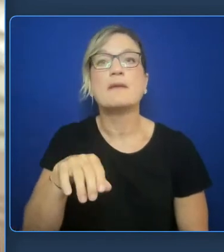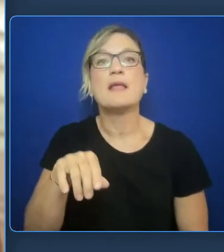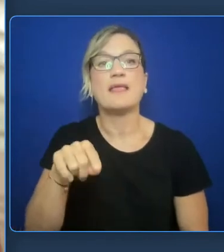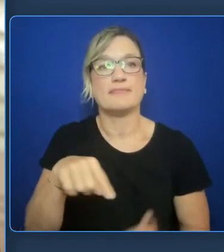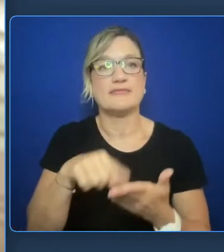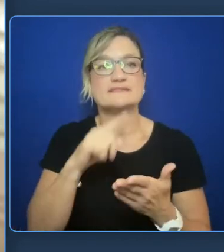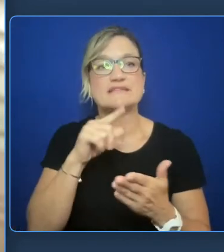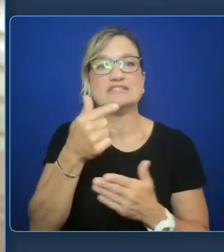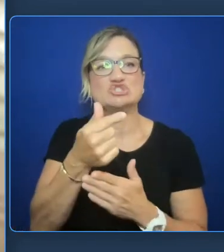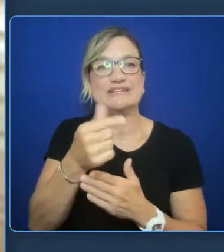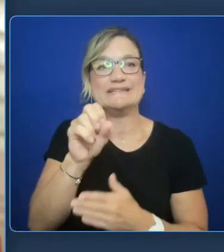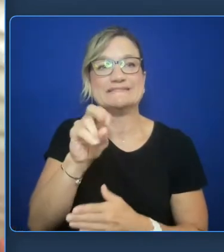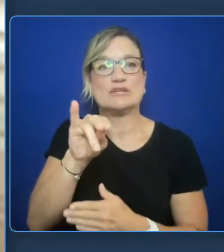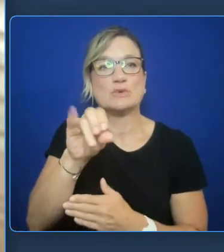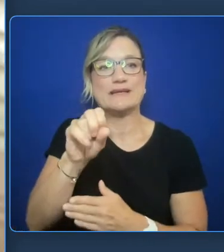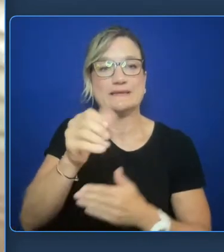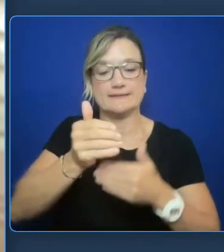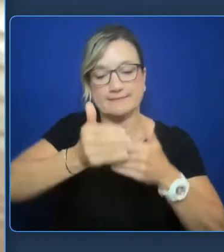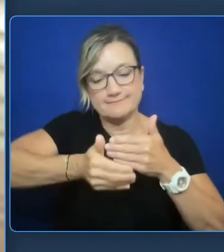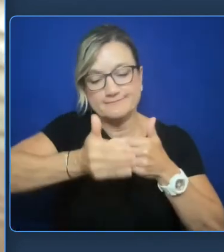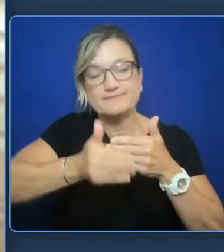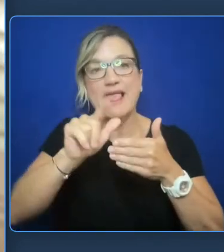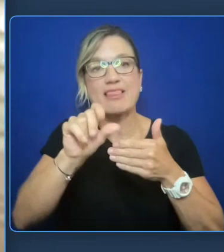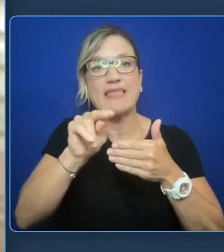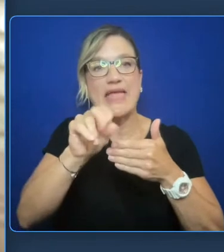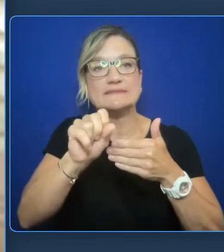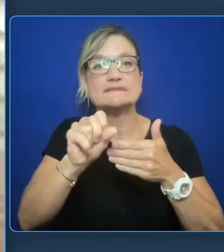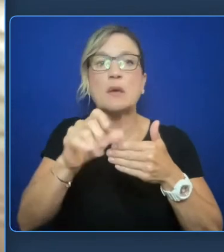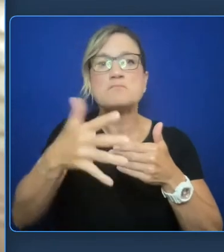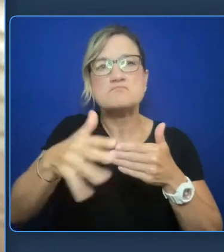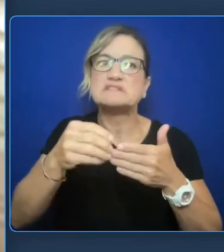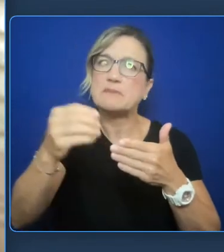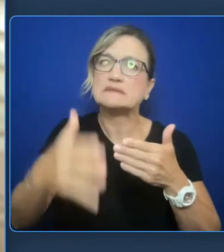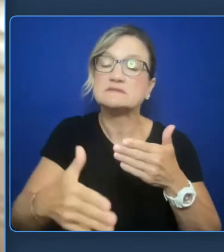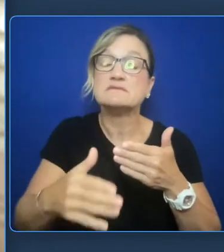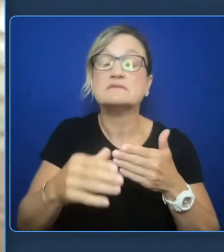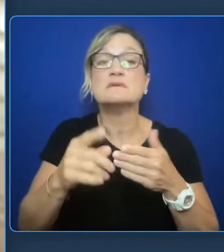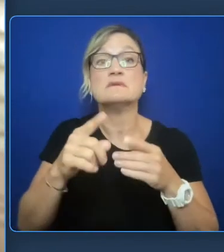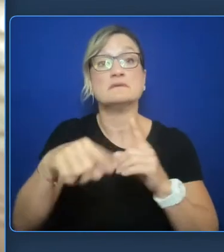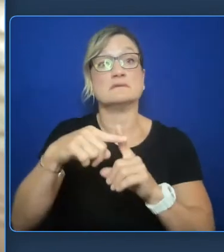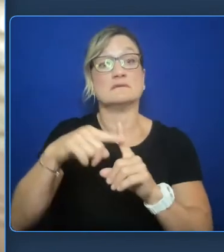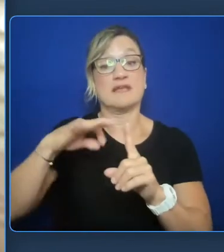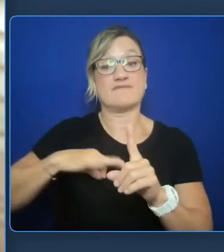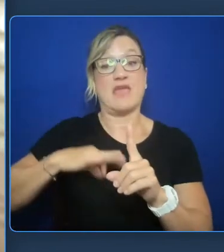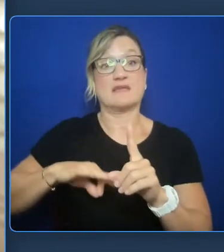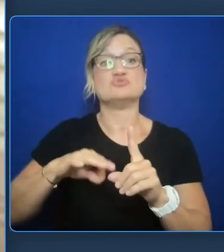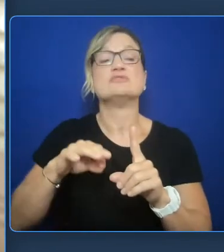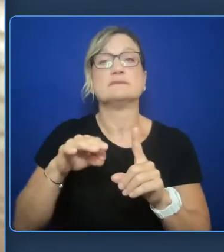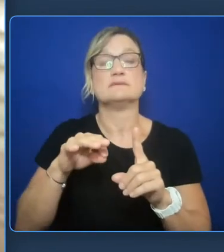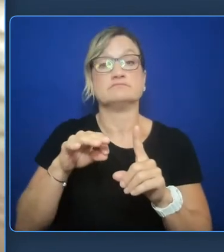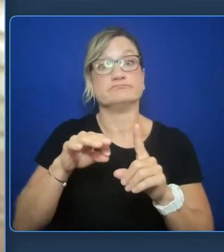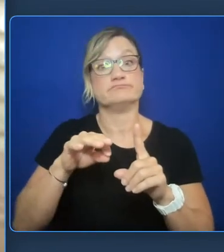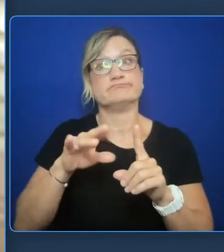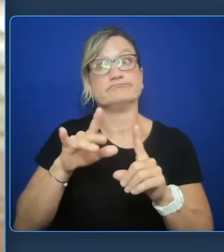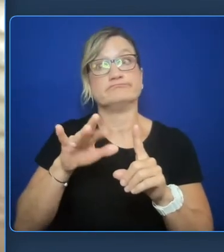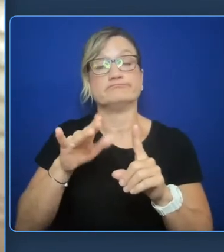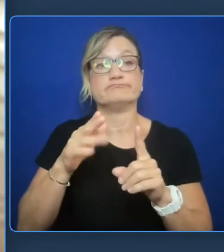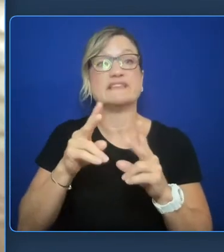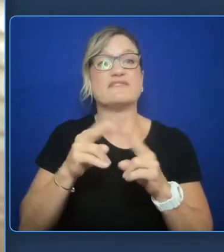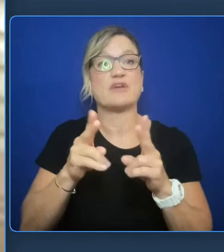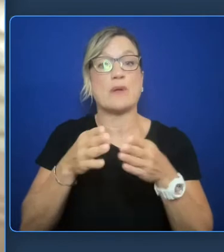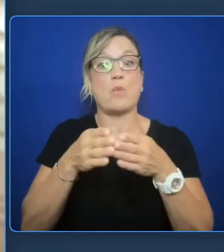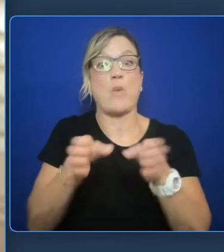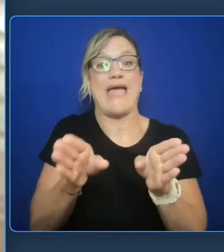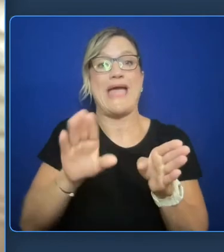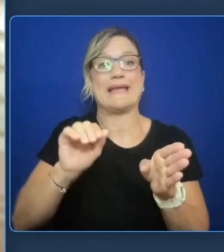This is a G series lens. It's pretty expensive. The big advantage of it is that it does go out. It has a very